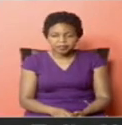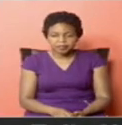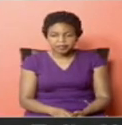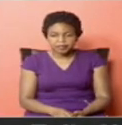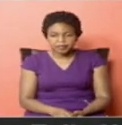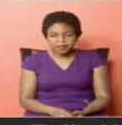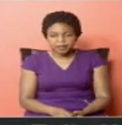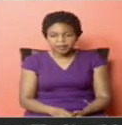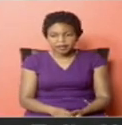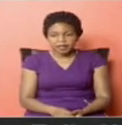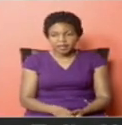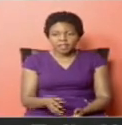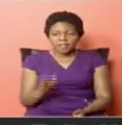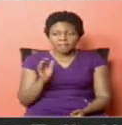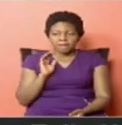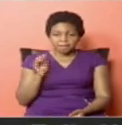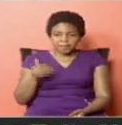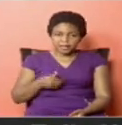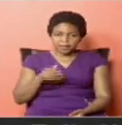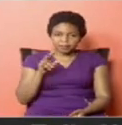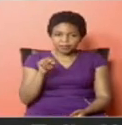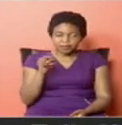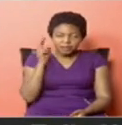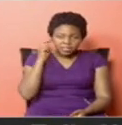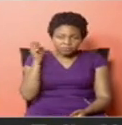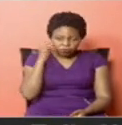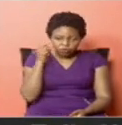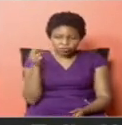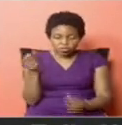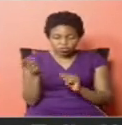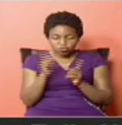And Madam Nasozi there talked about a deaf person